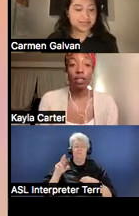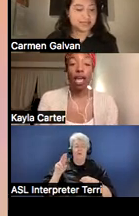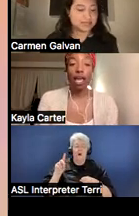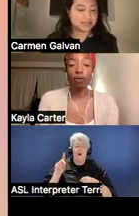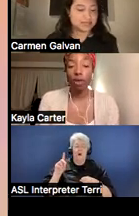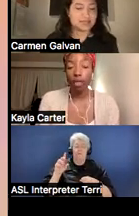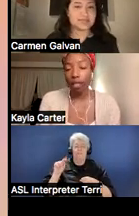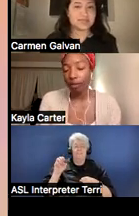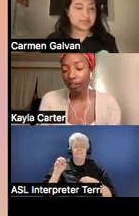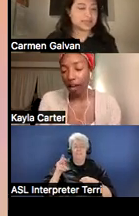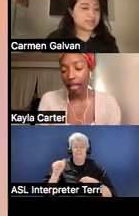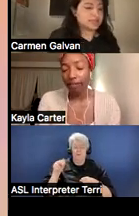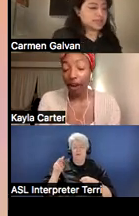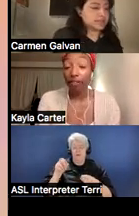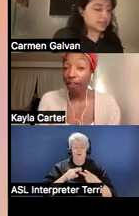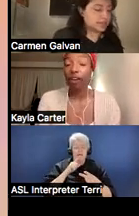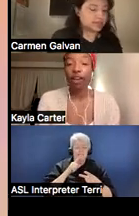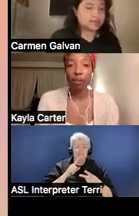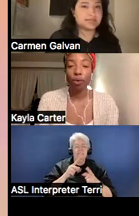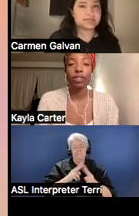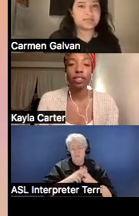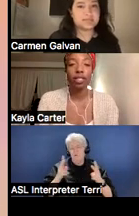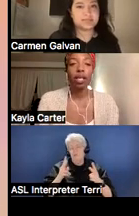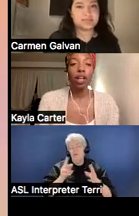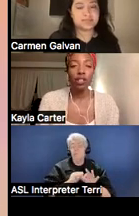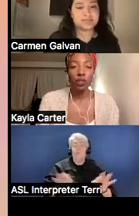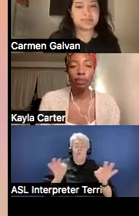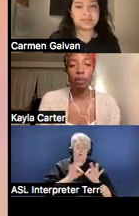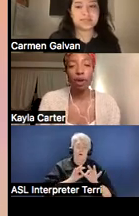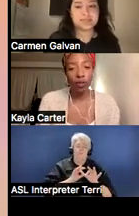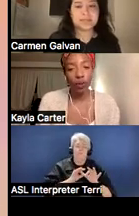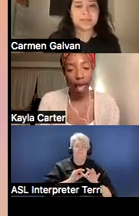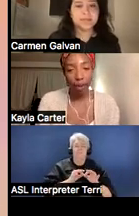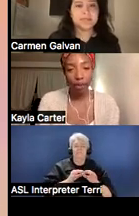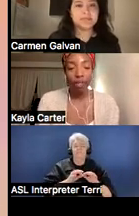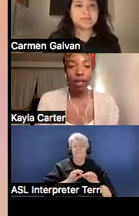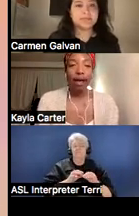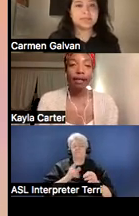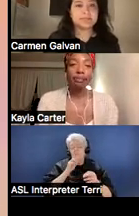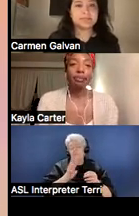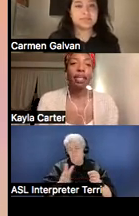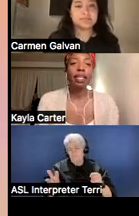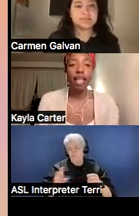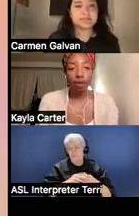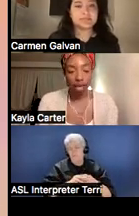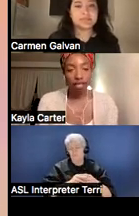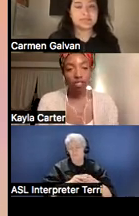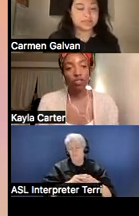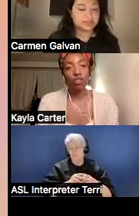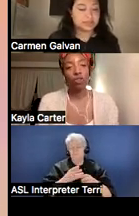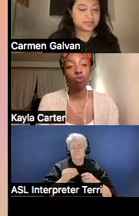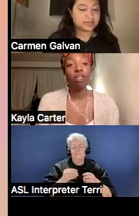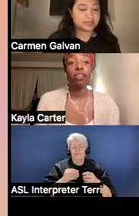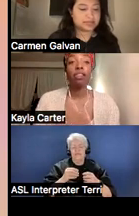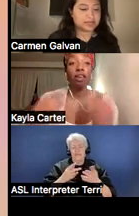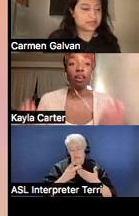is a really very important, not just website, but also an app. It allows us